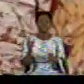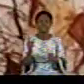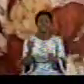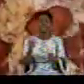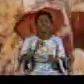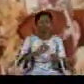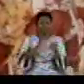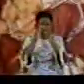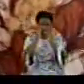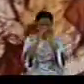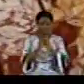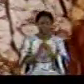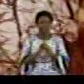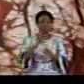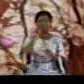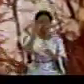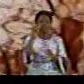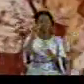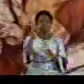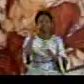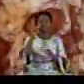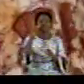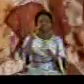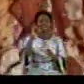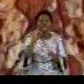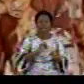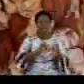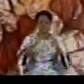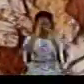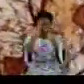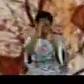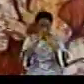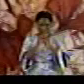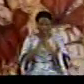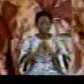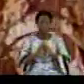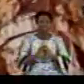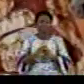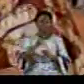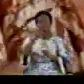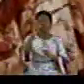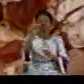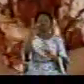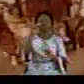I worship you. I worship you.